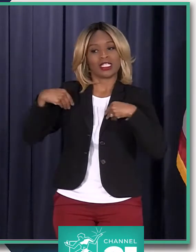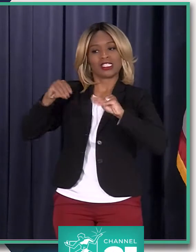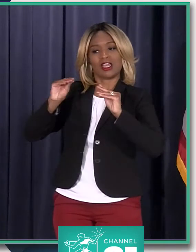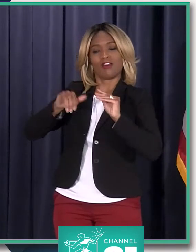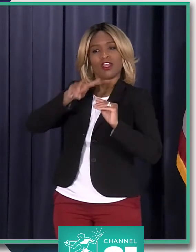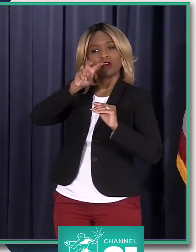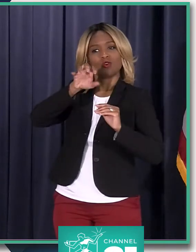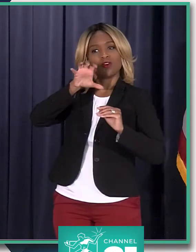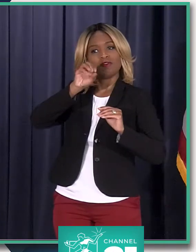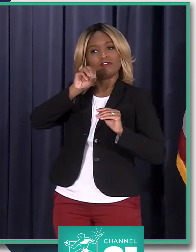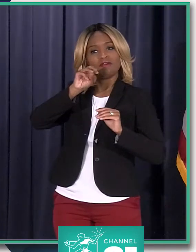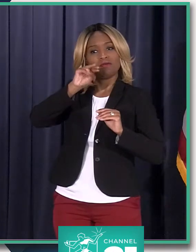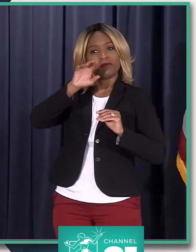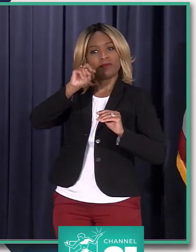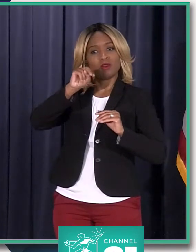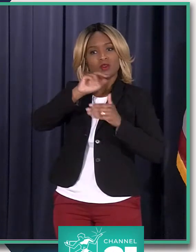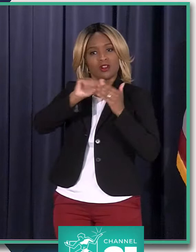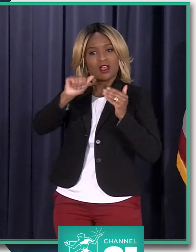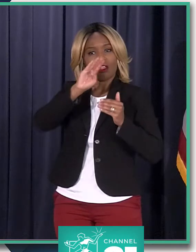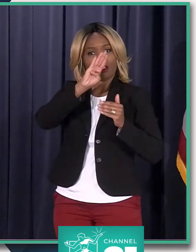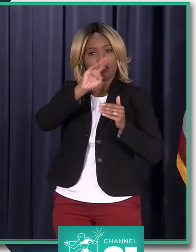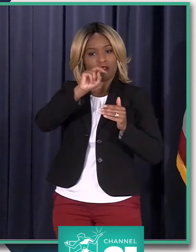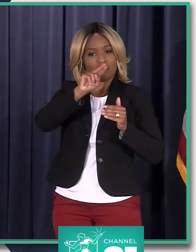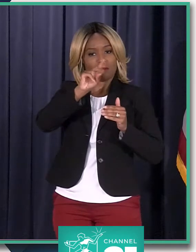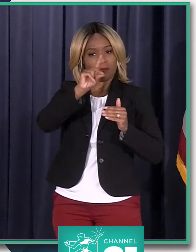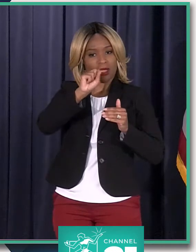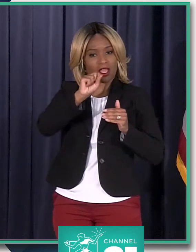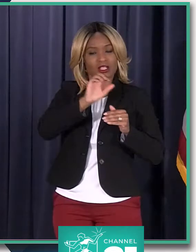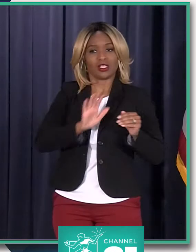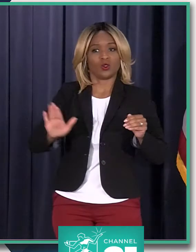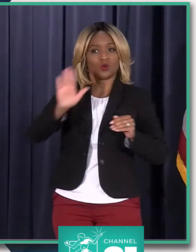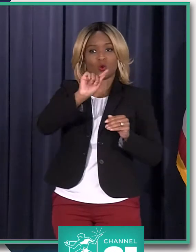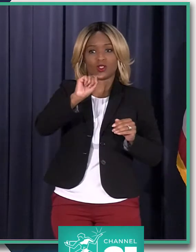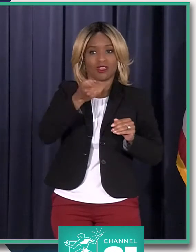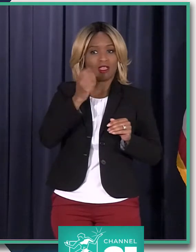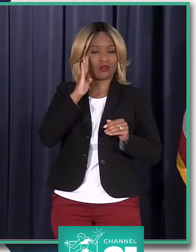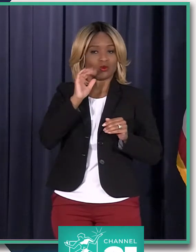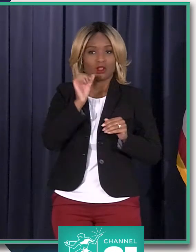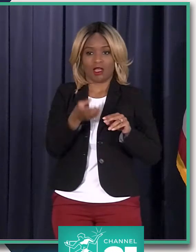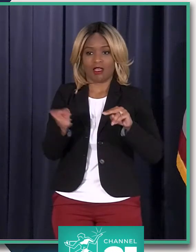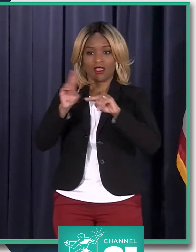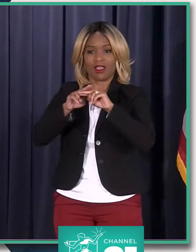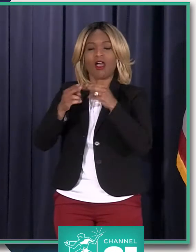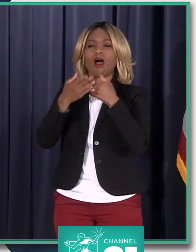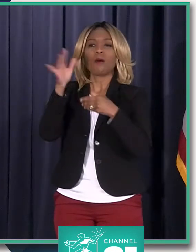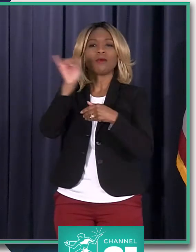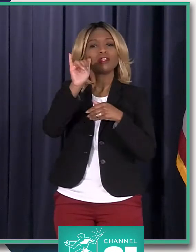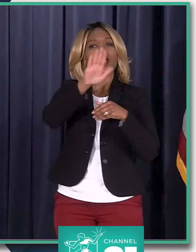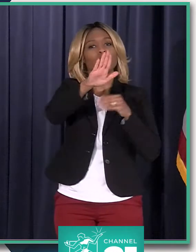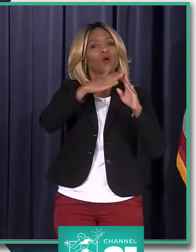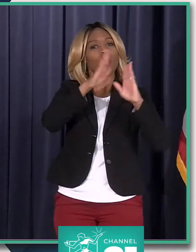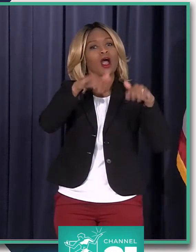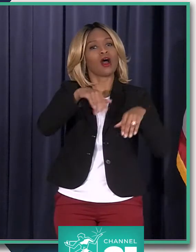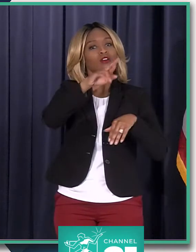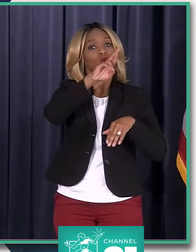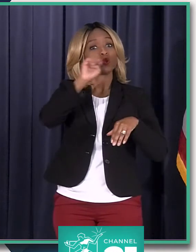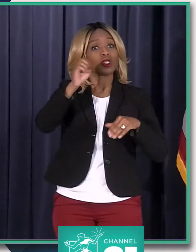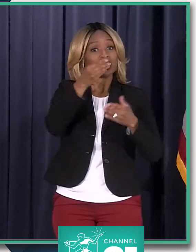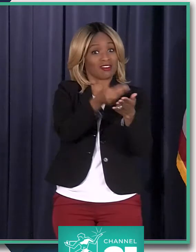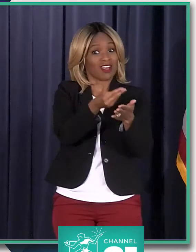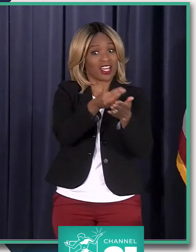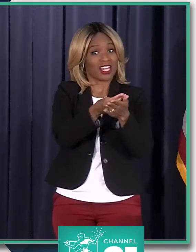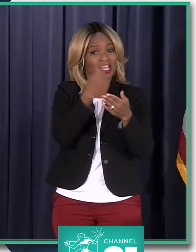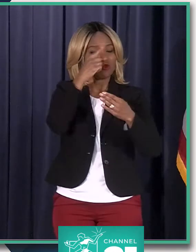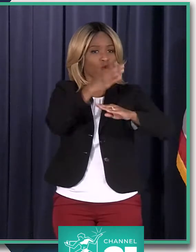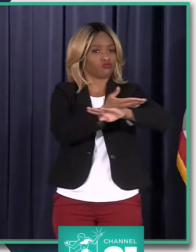$250 million in bonds and your taxes won't go up. It's very much like if you refinanced your house and redid your kitchen,